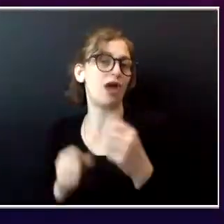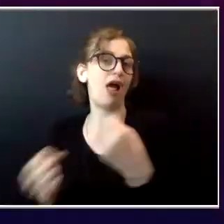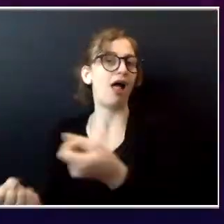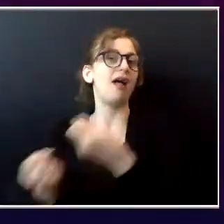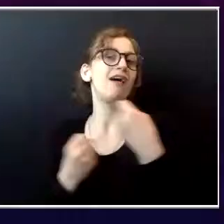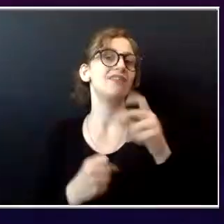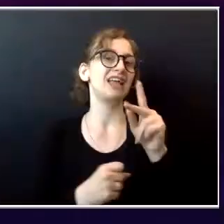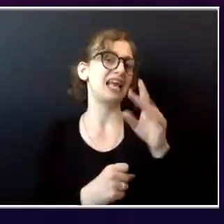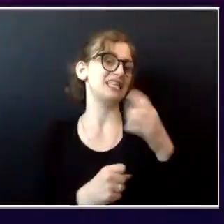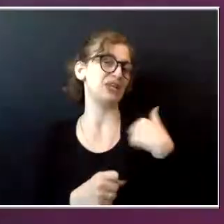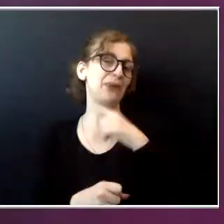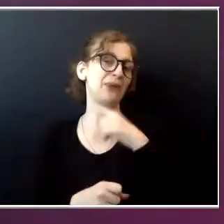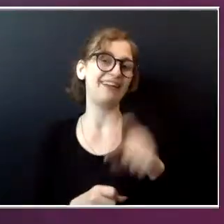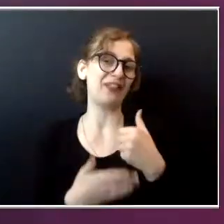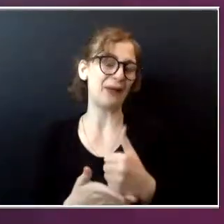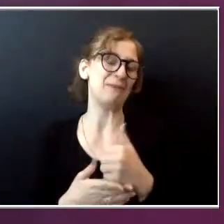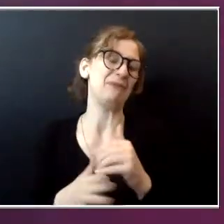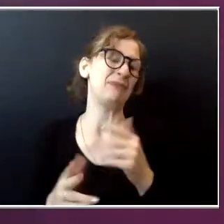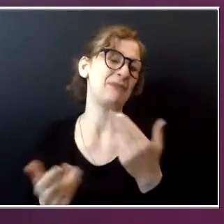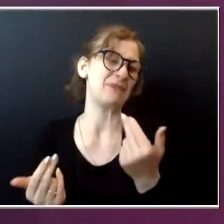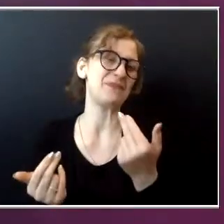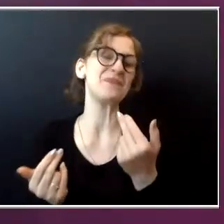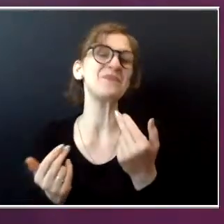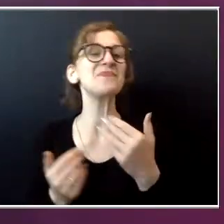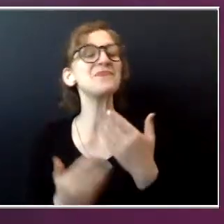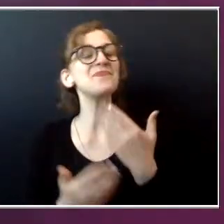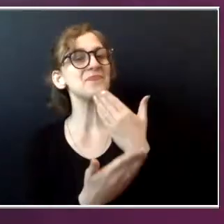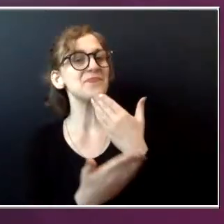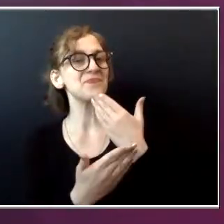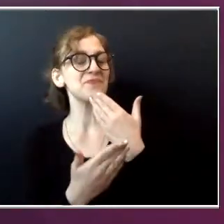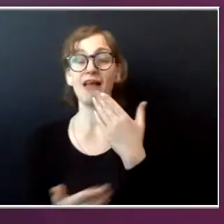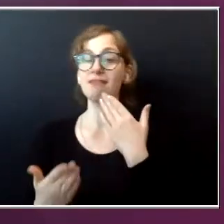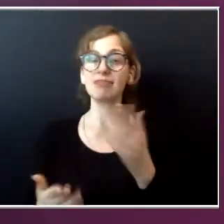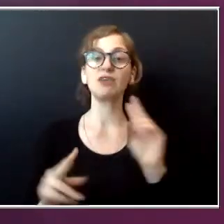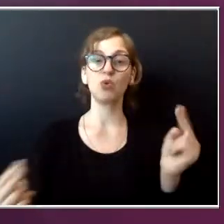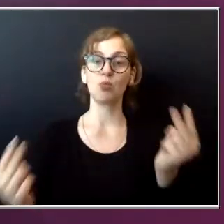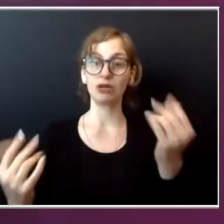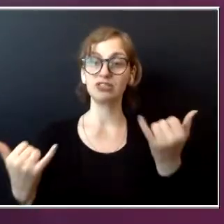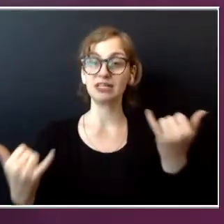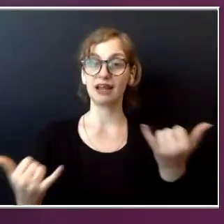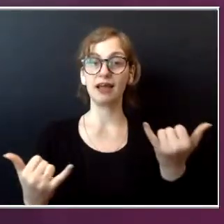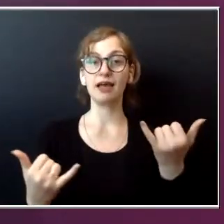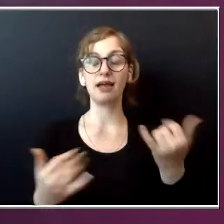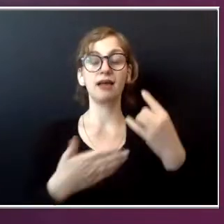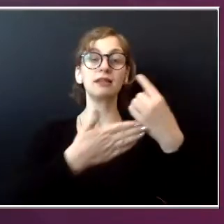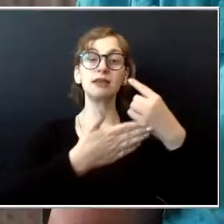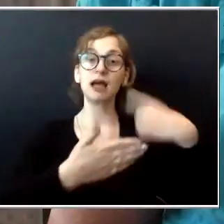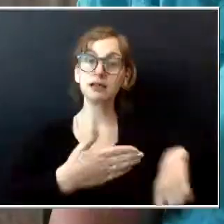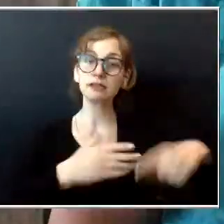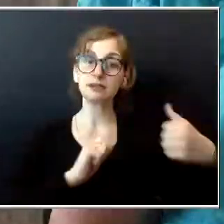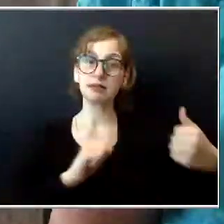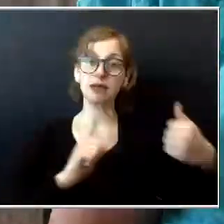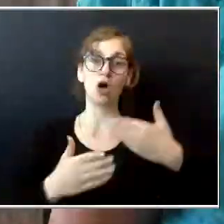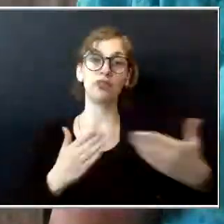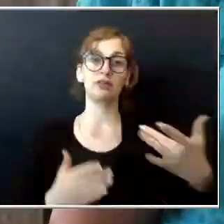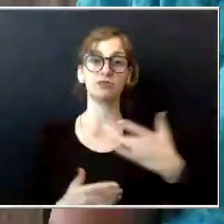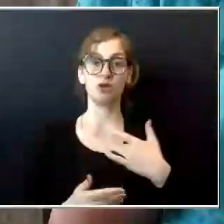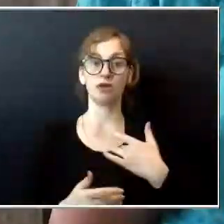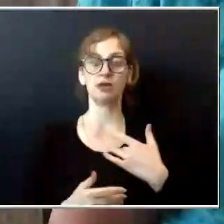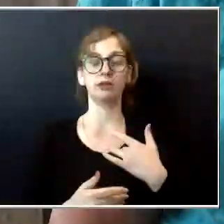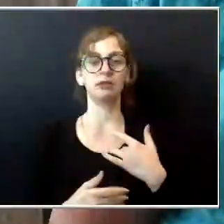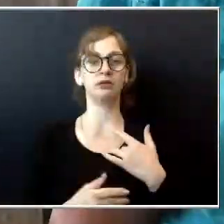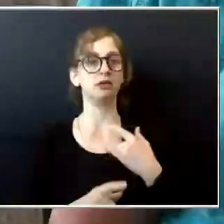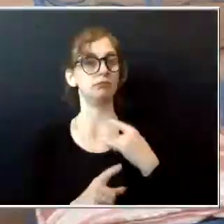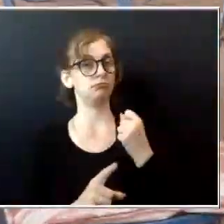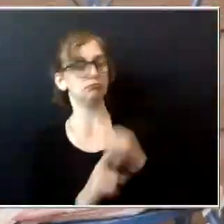Thank you, Charles. And thank you to our viewers for watching us today. Coming up next week on All Things Heart. And all of a sudden, I get a ripping